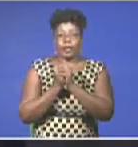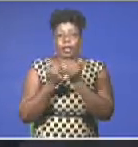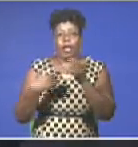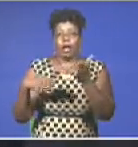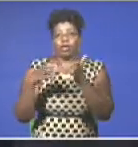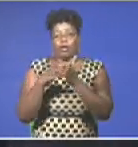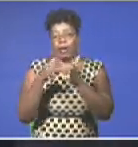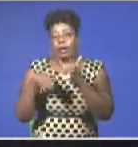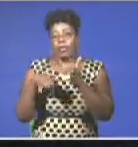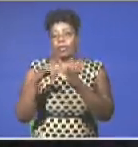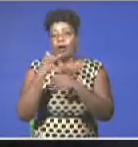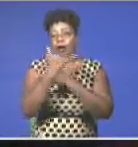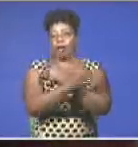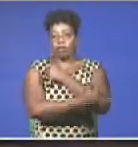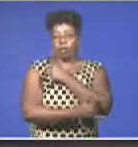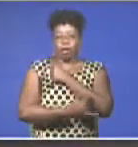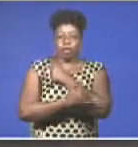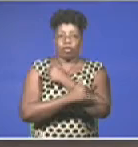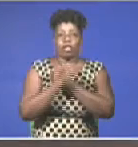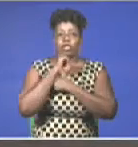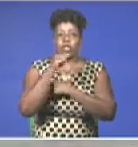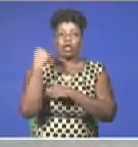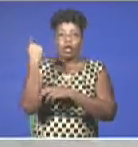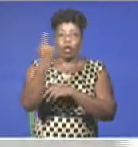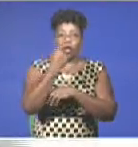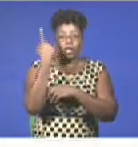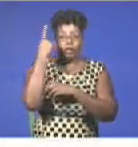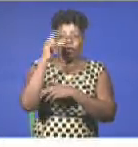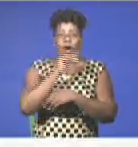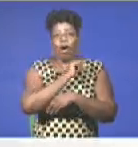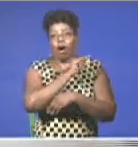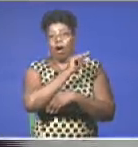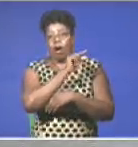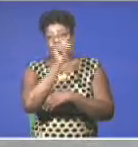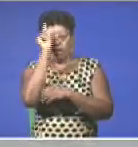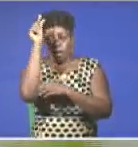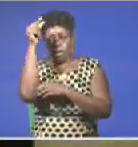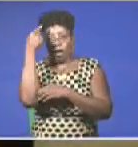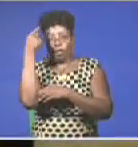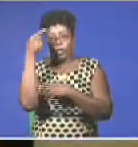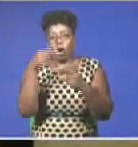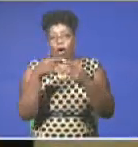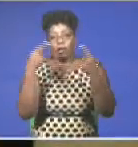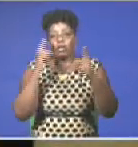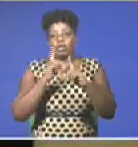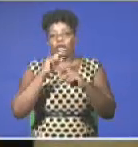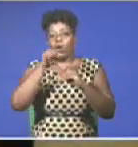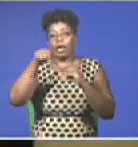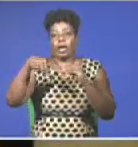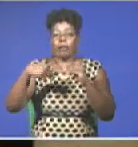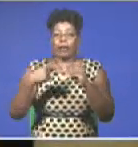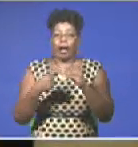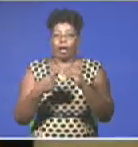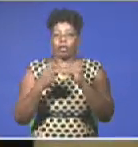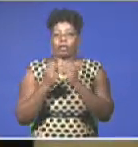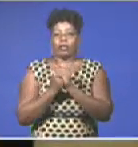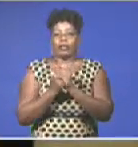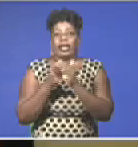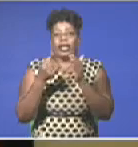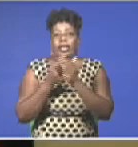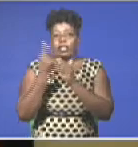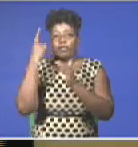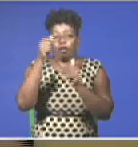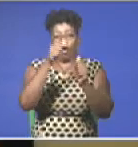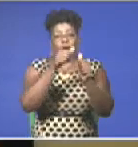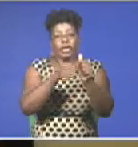in the country is not only for government or opposition to talk about. It's for